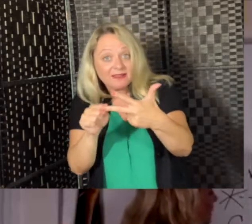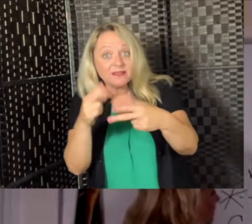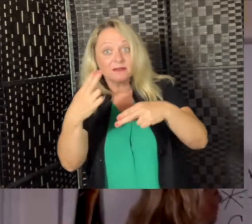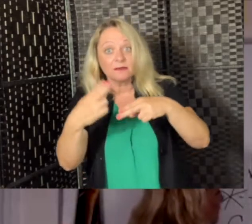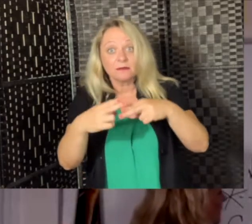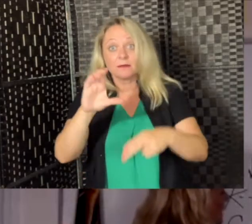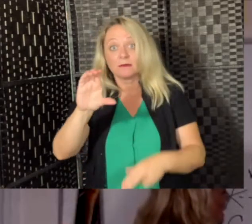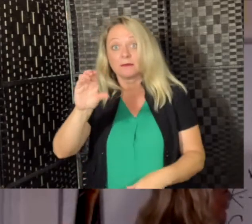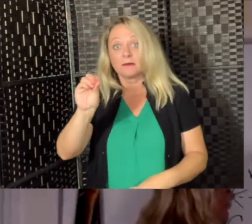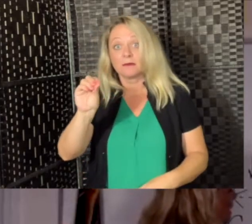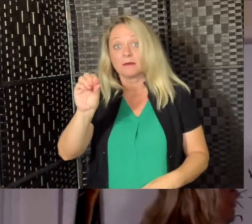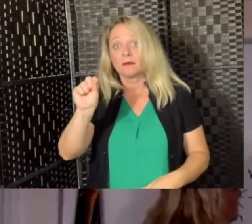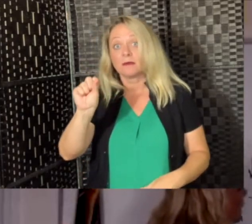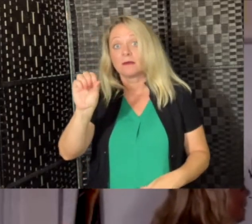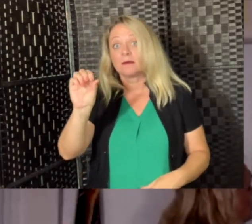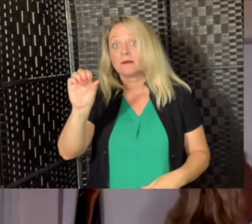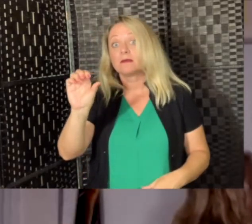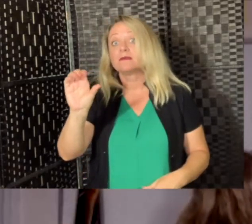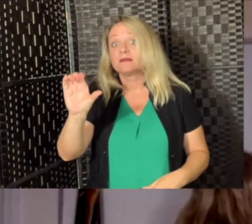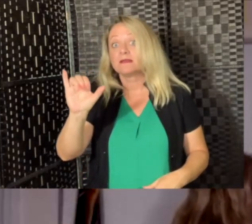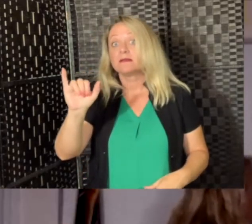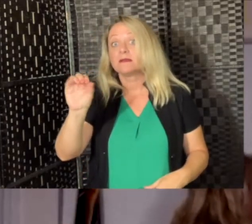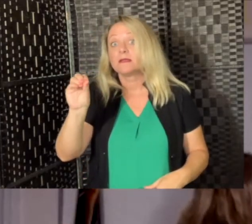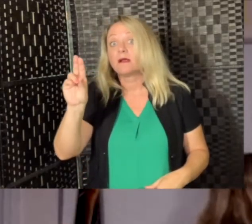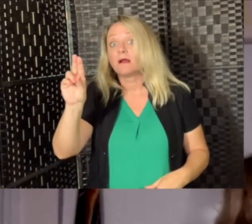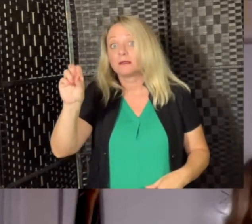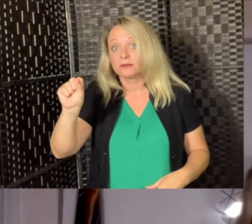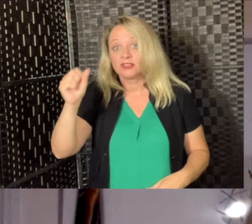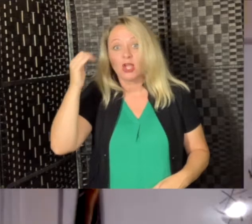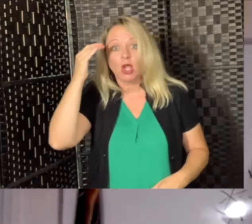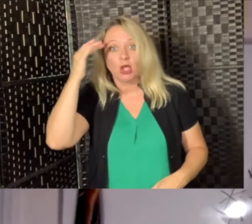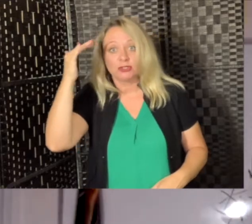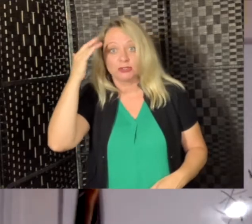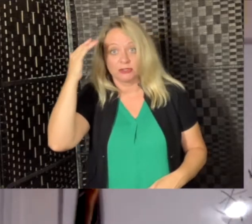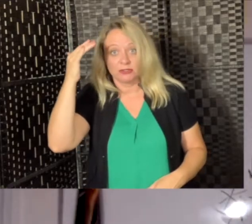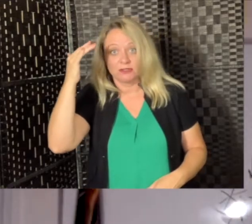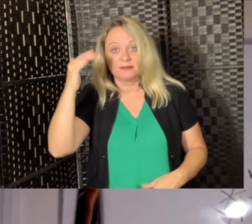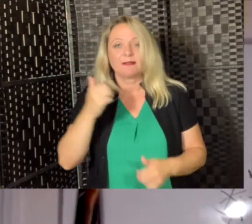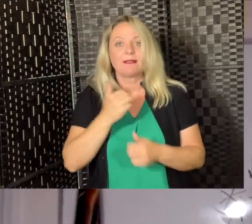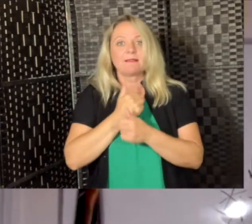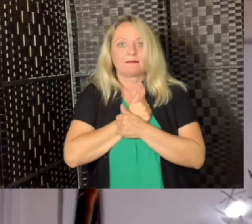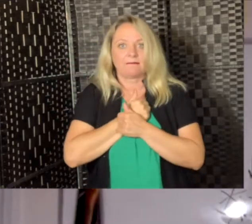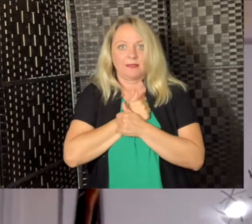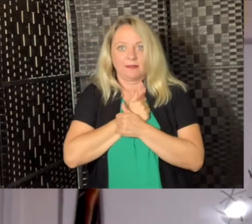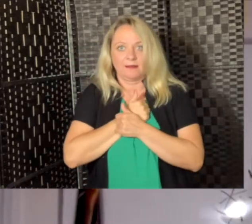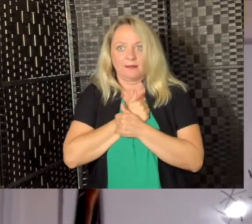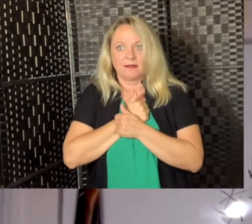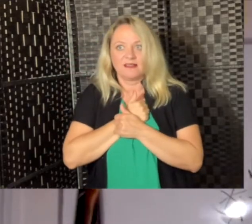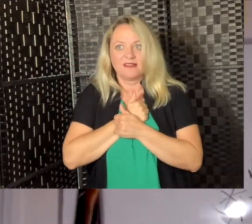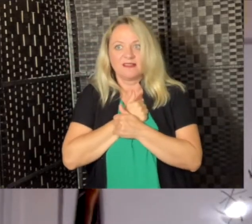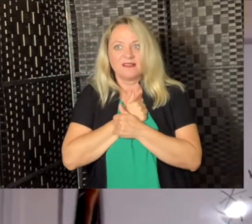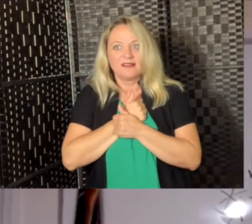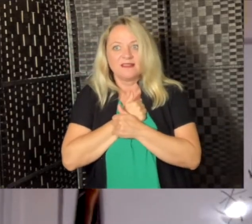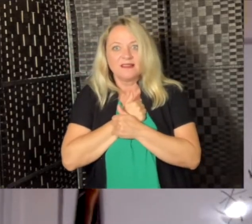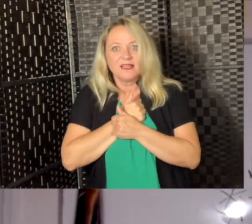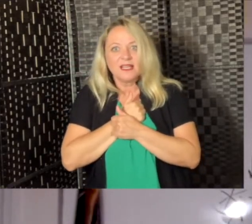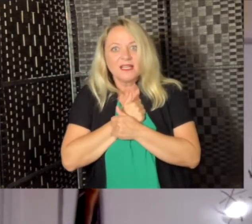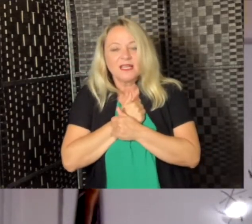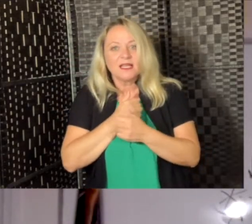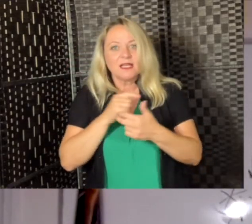loving. In conscious loving, there's peace that people have arrived